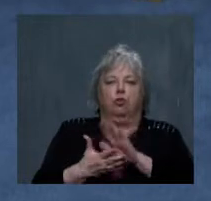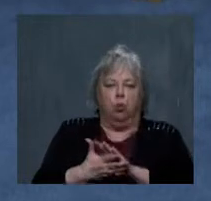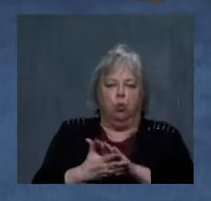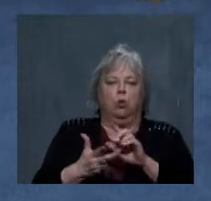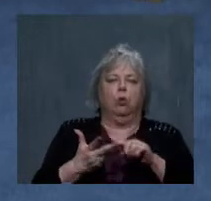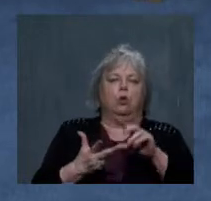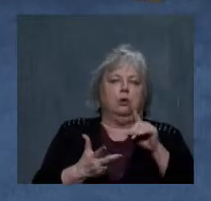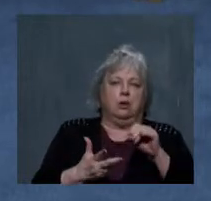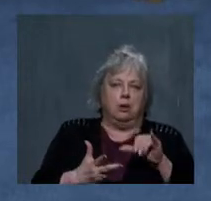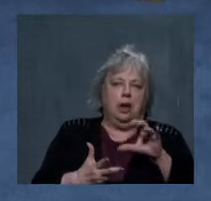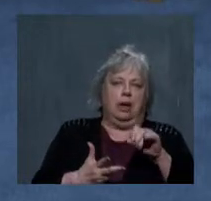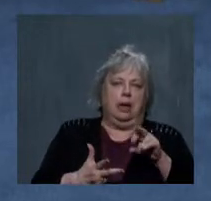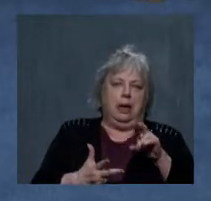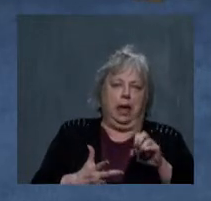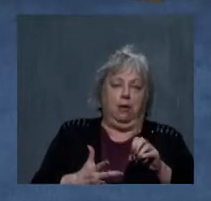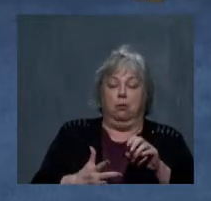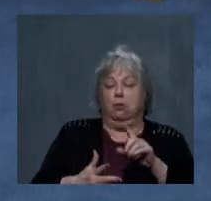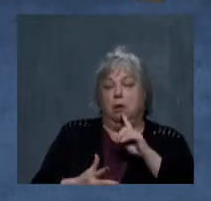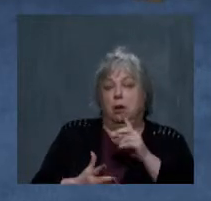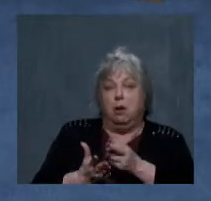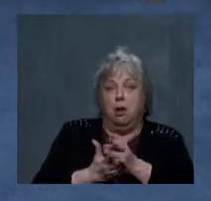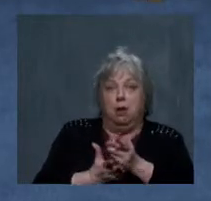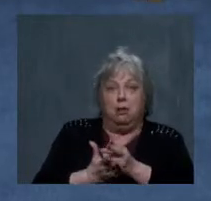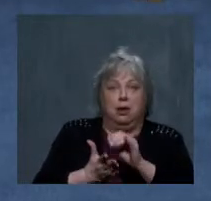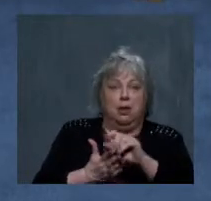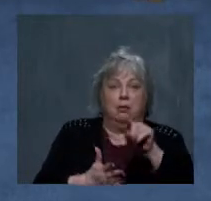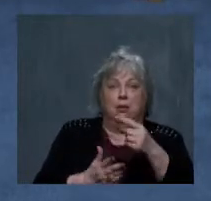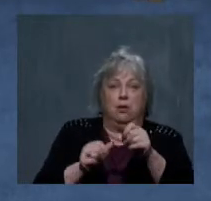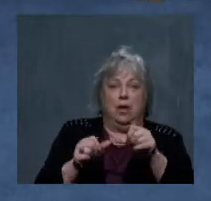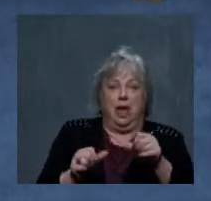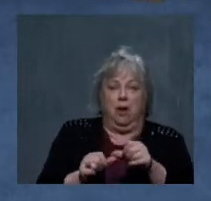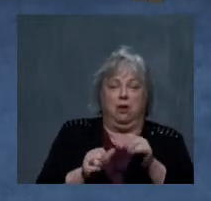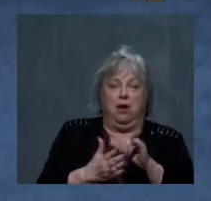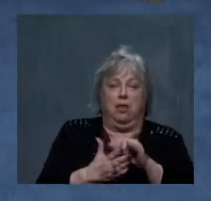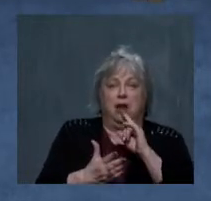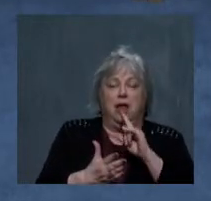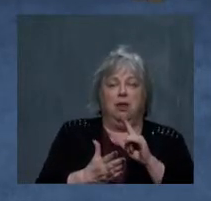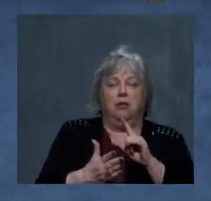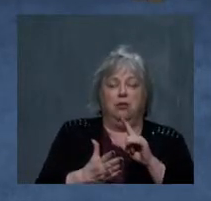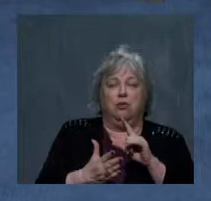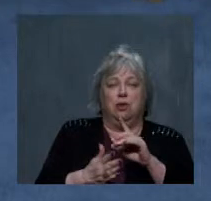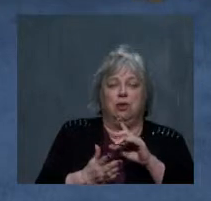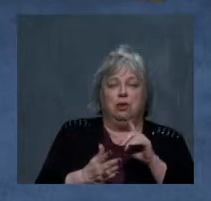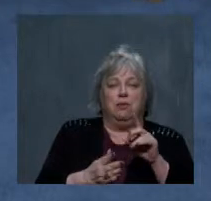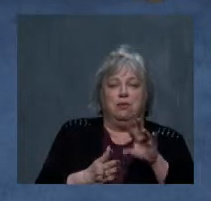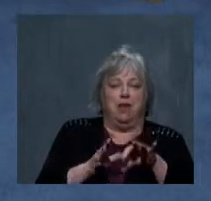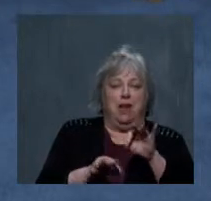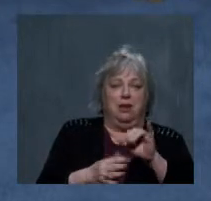daycare. And honestly, that's the only area I could get to get within that requirement.